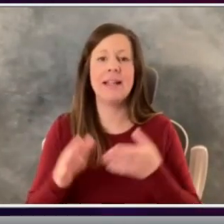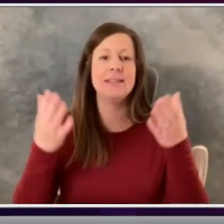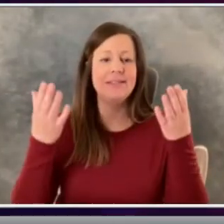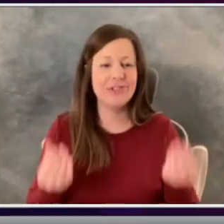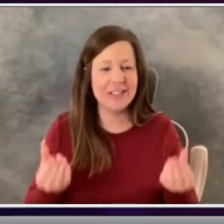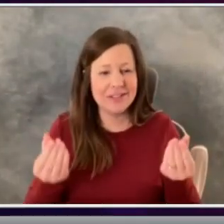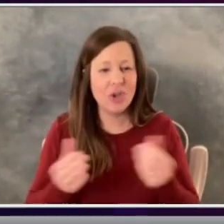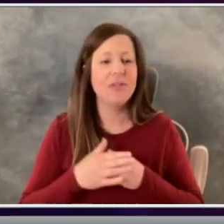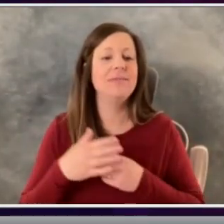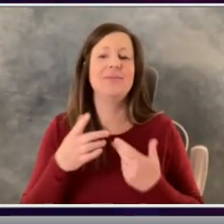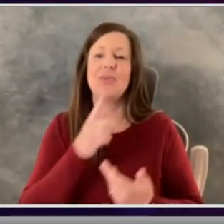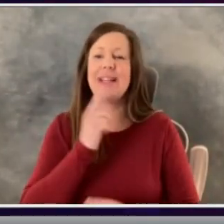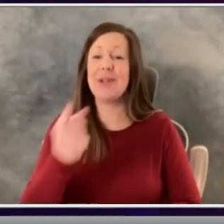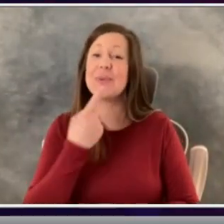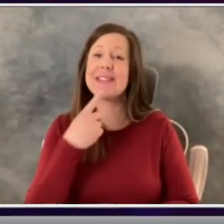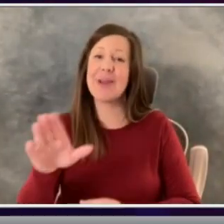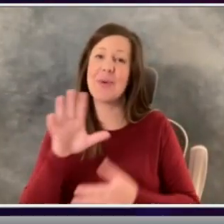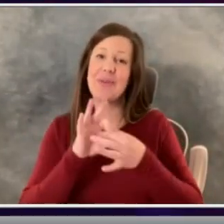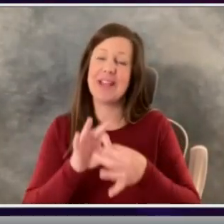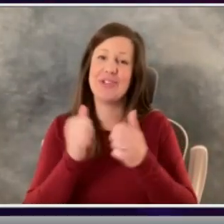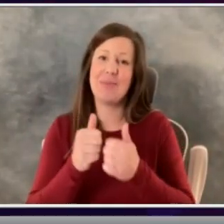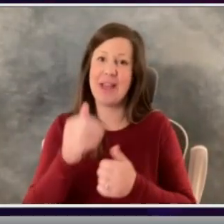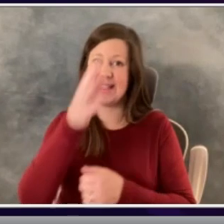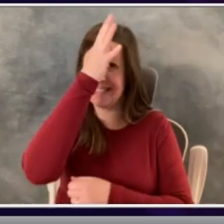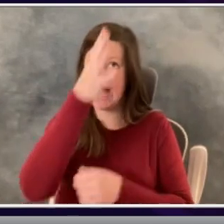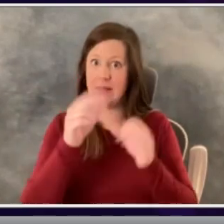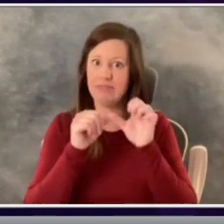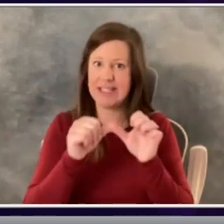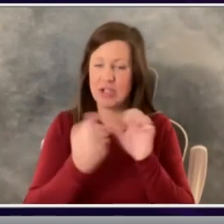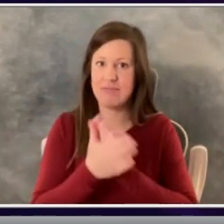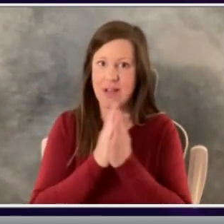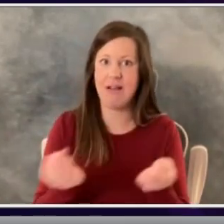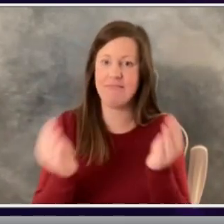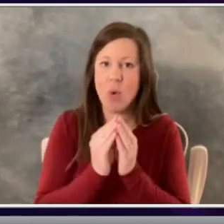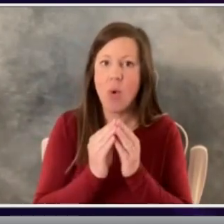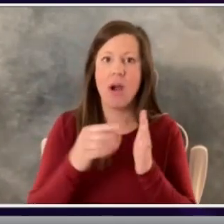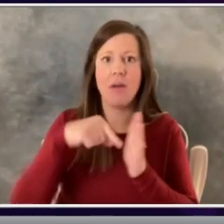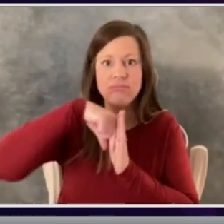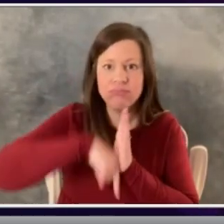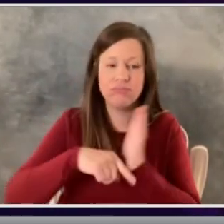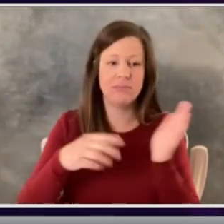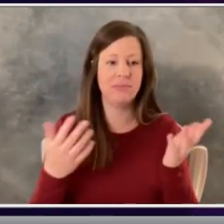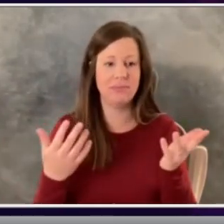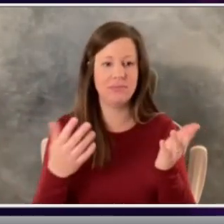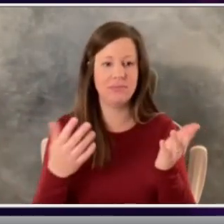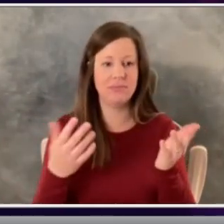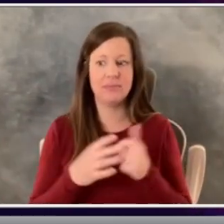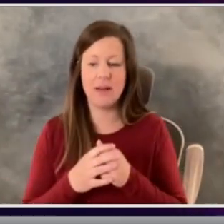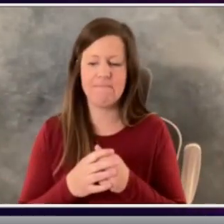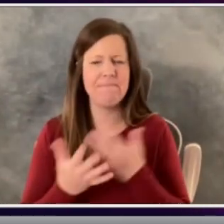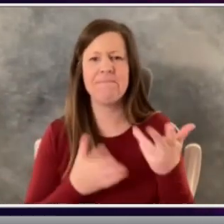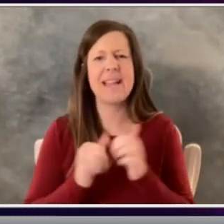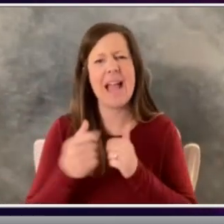you say your relationship with your dad has continued to deepen as this disease has progressed. How would you explain that